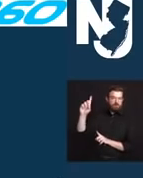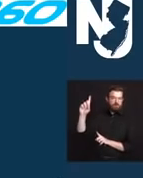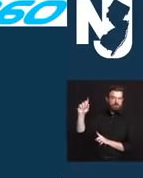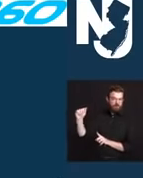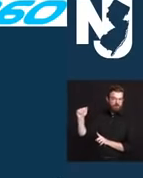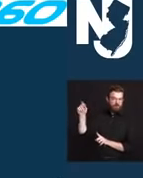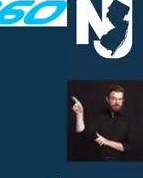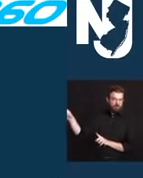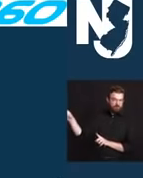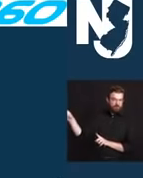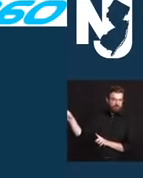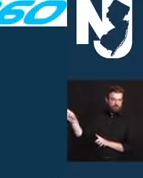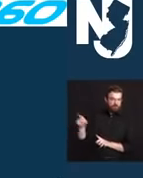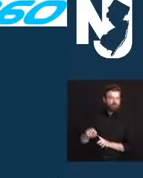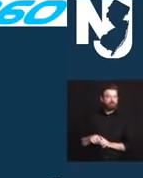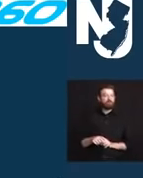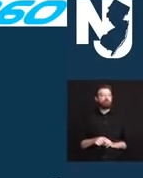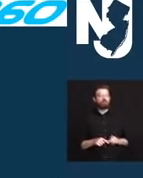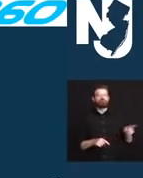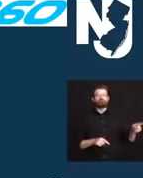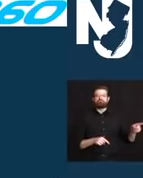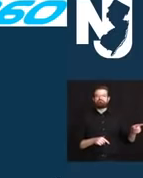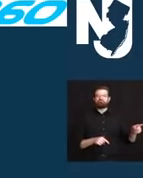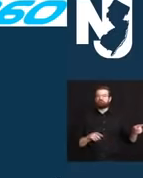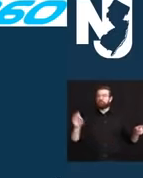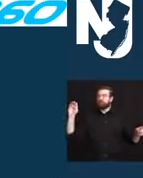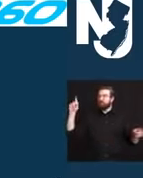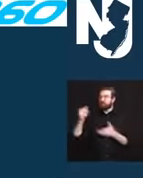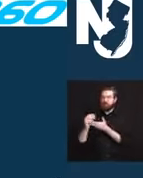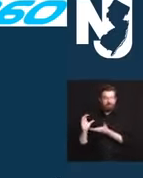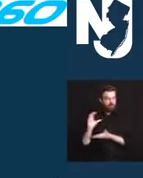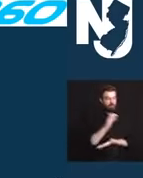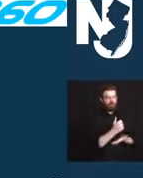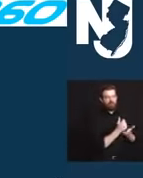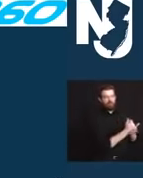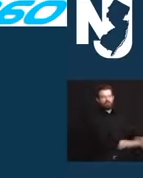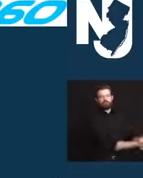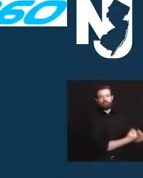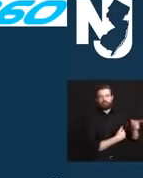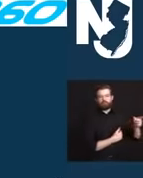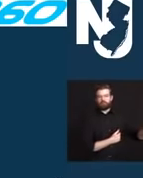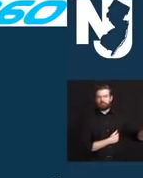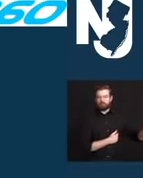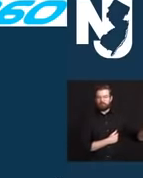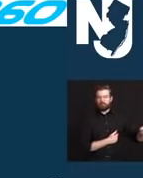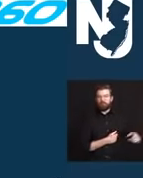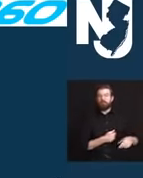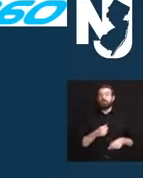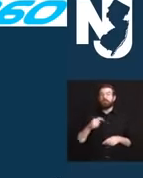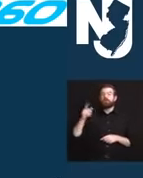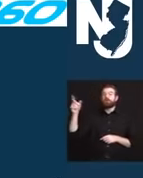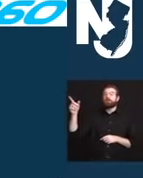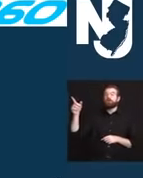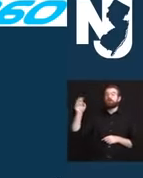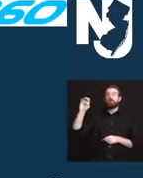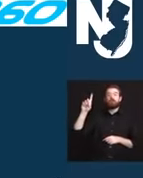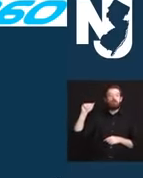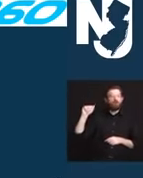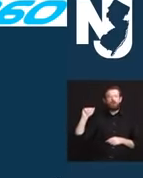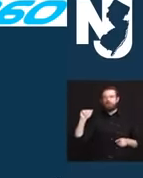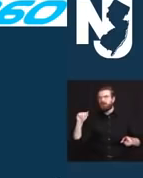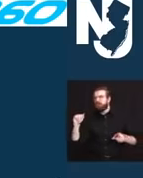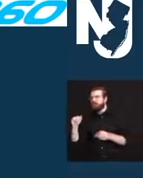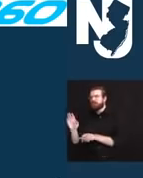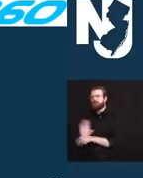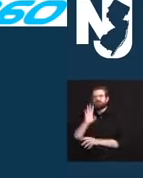to benefit from this program, which is designed to support innovative businesses impacted by the pandemic. Ian has been able to build